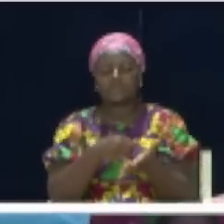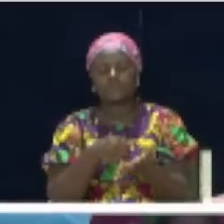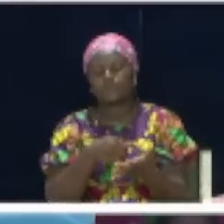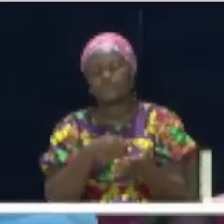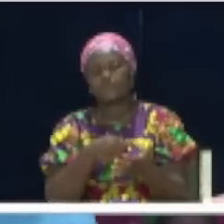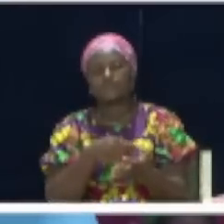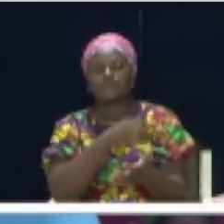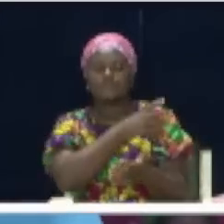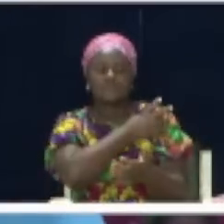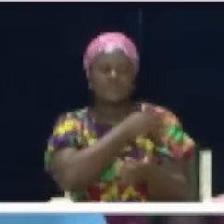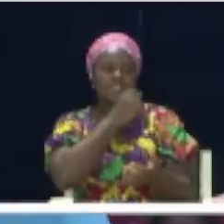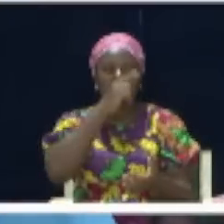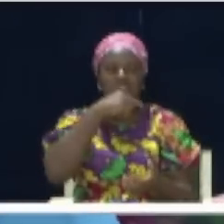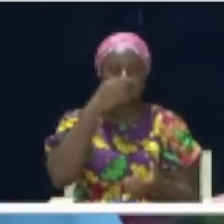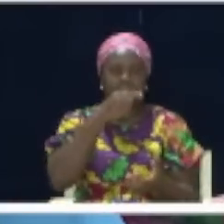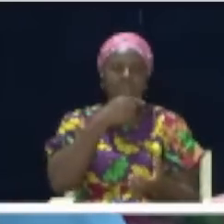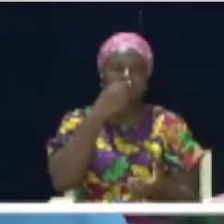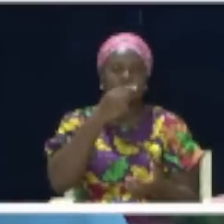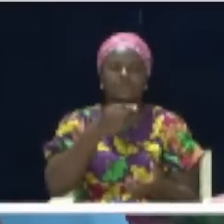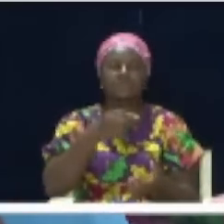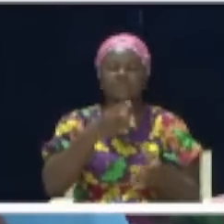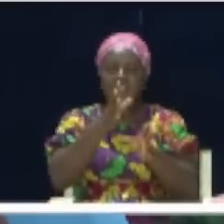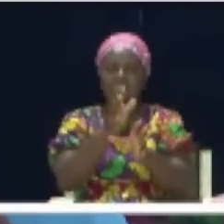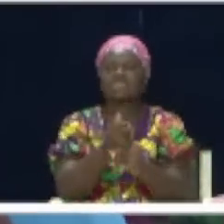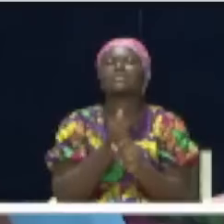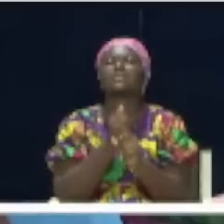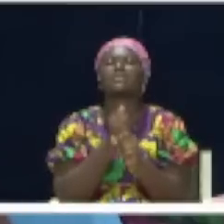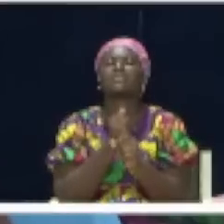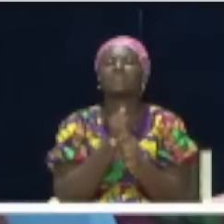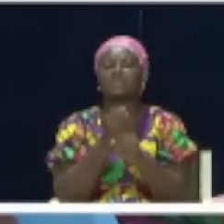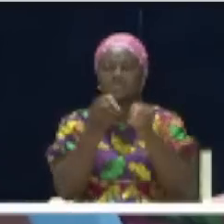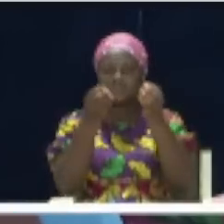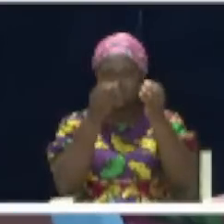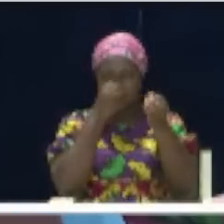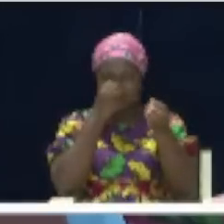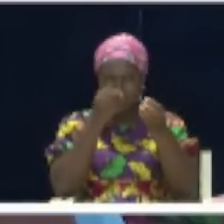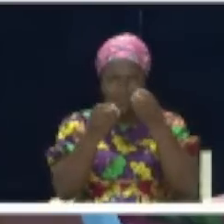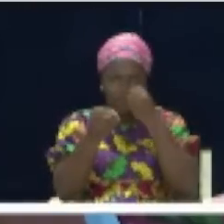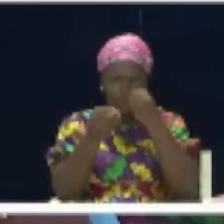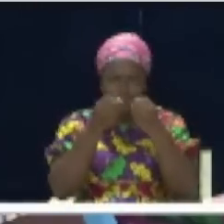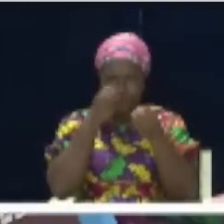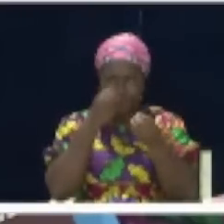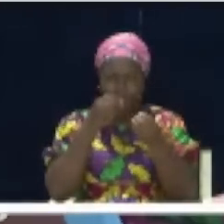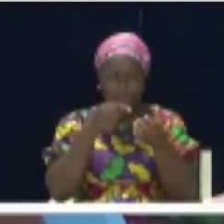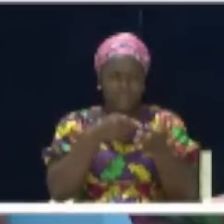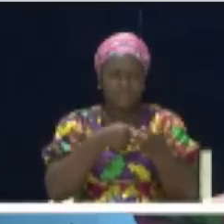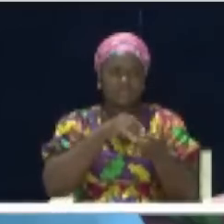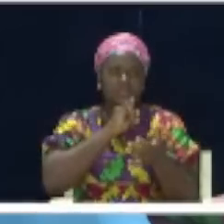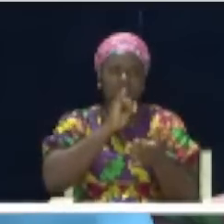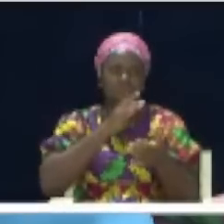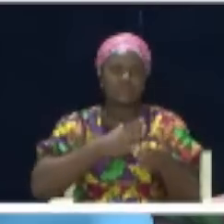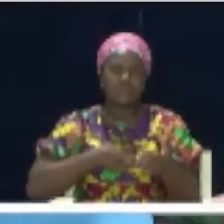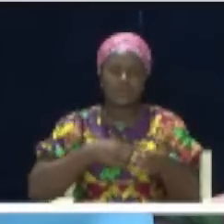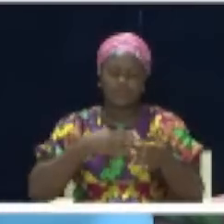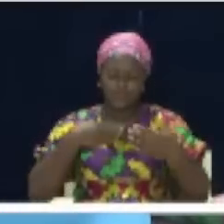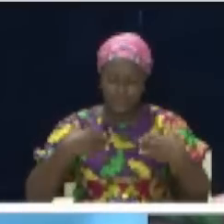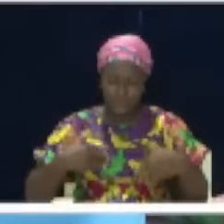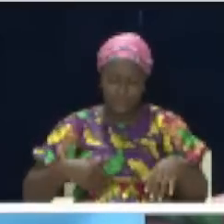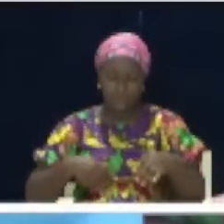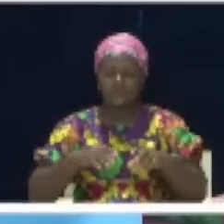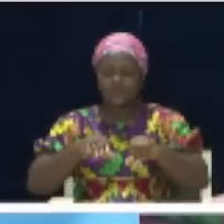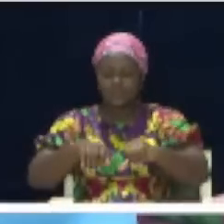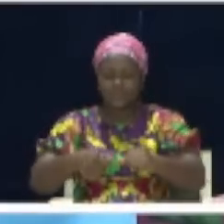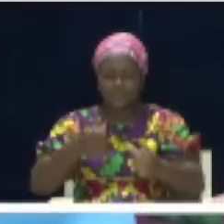and said, "Take, eat, This is my body broken for